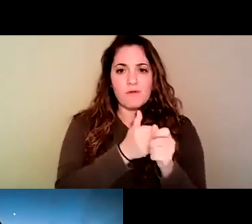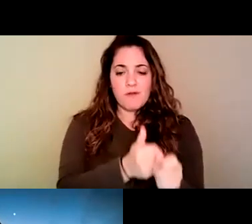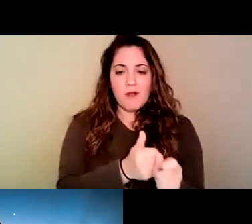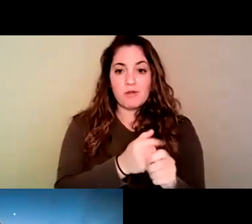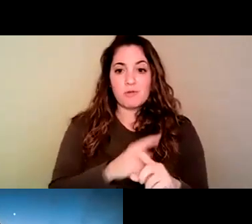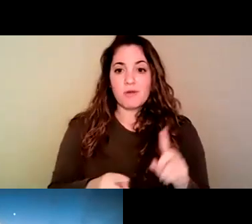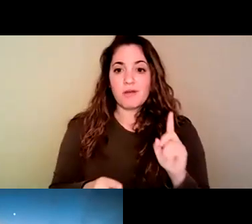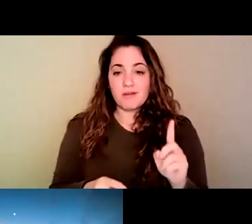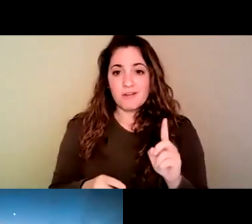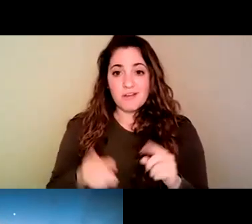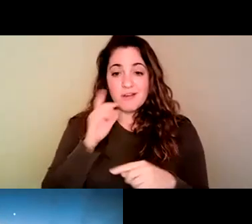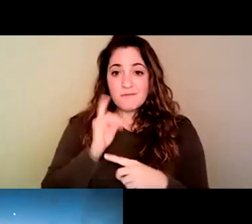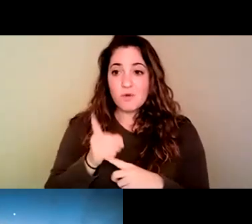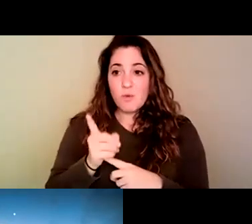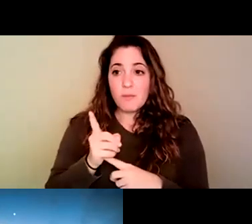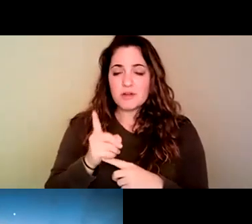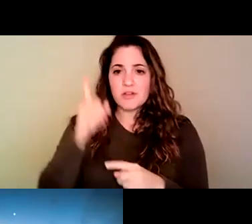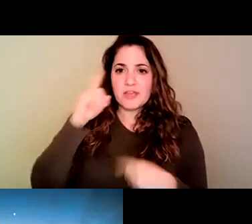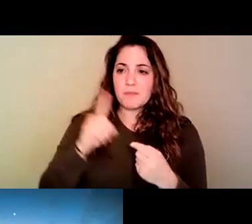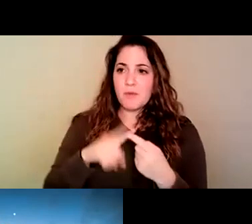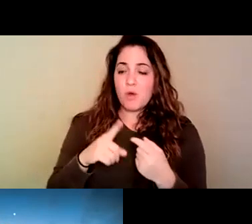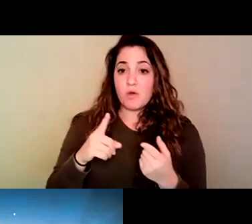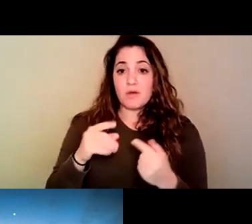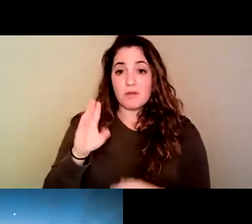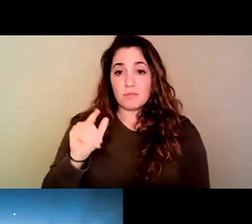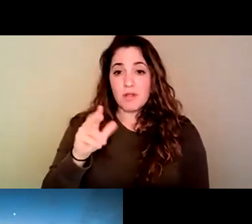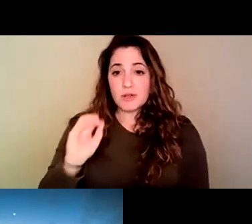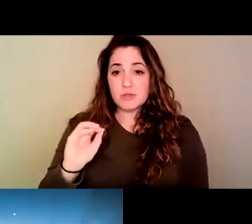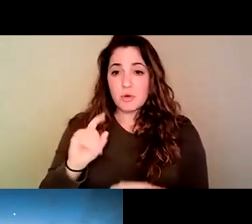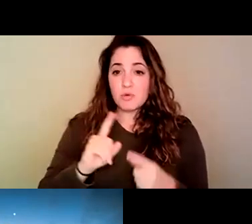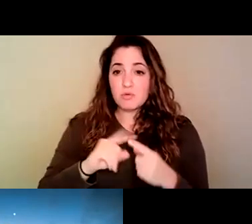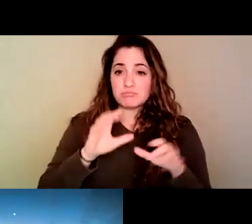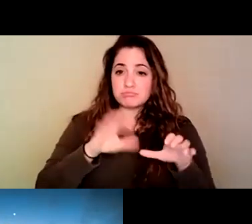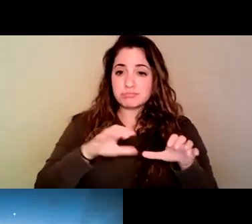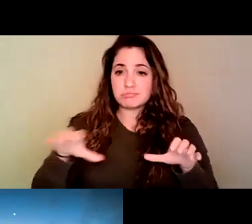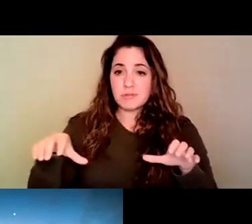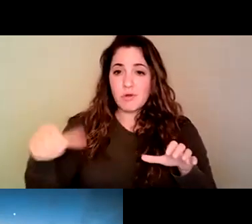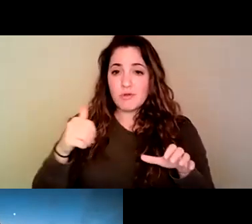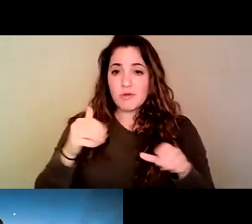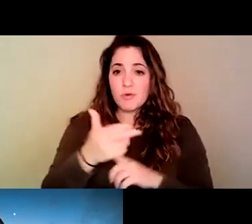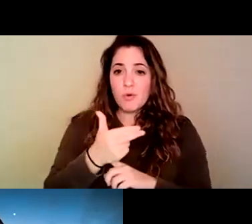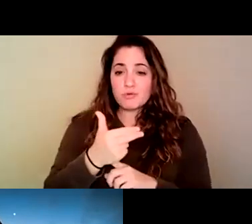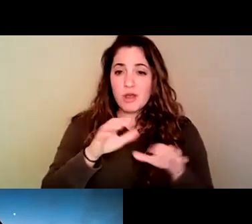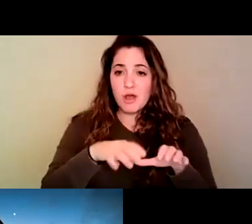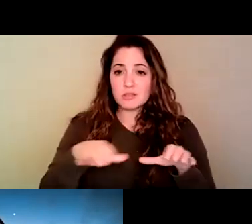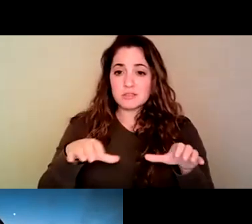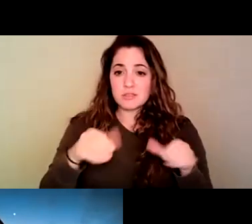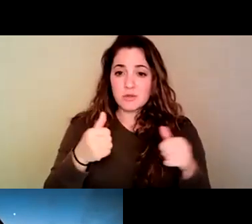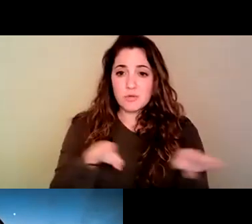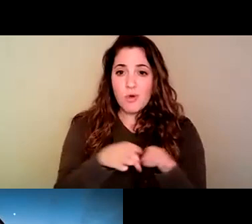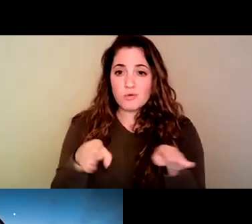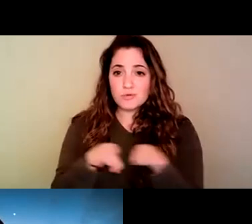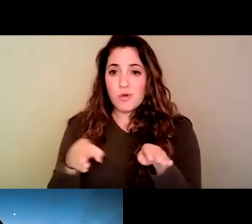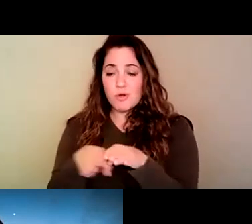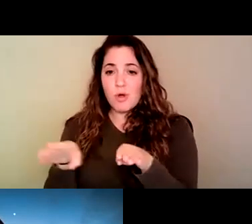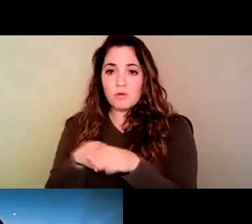moment, what goes into closing a resort like Bellagio and all the other resorts up and down the Las Vegas Strip in